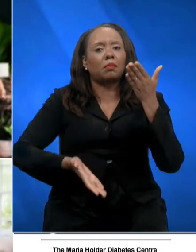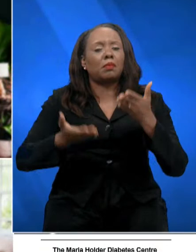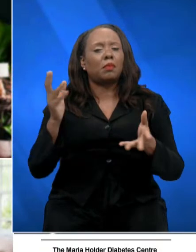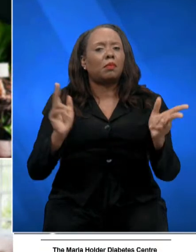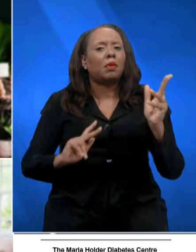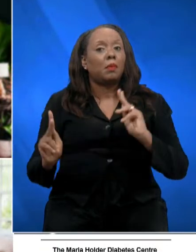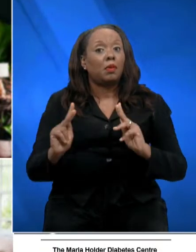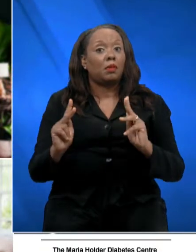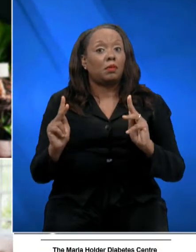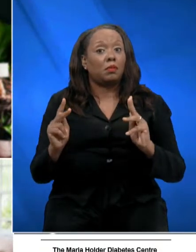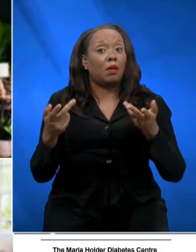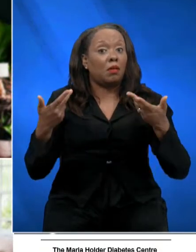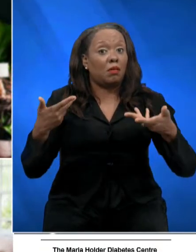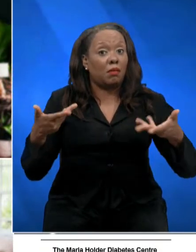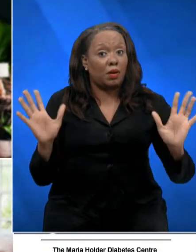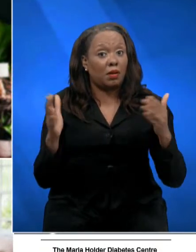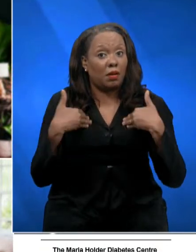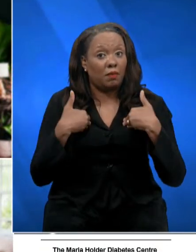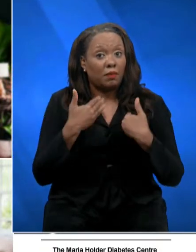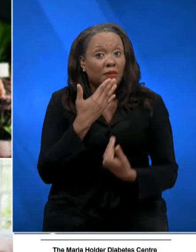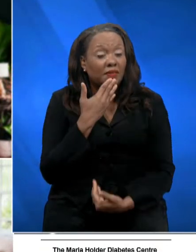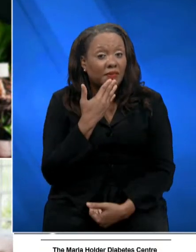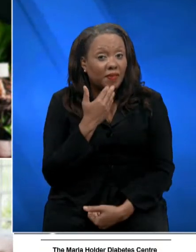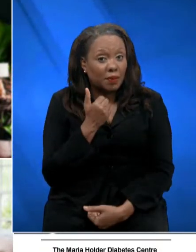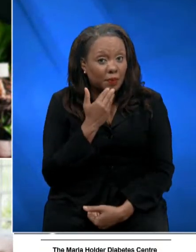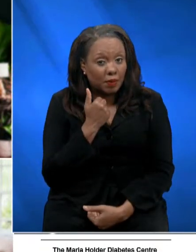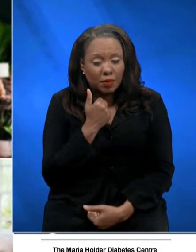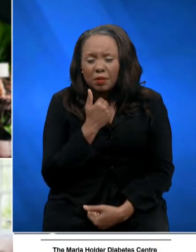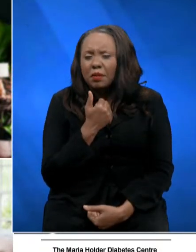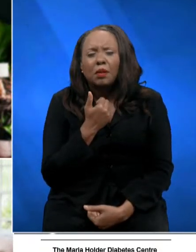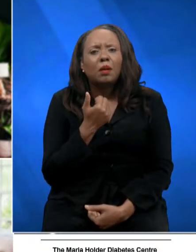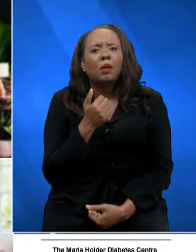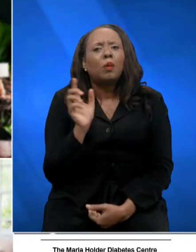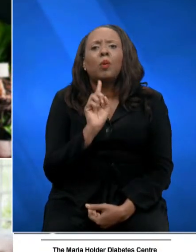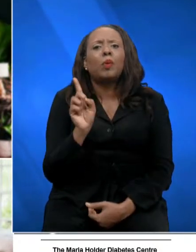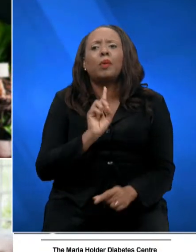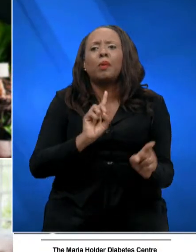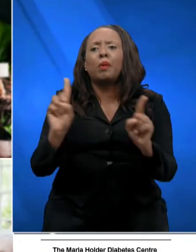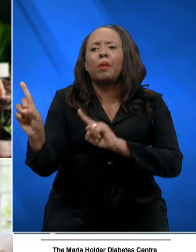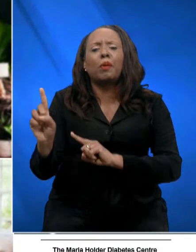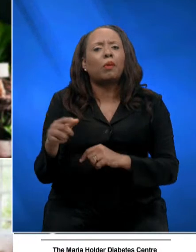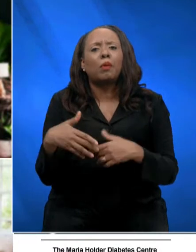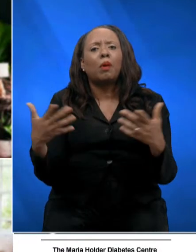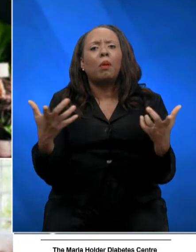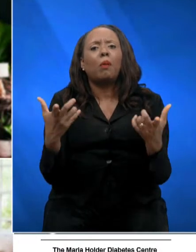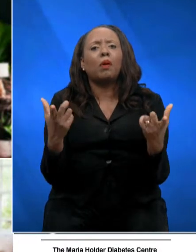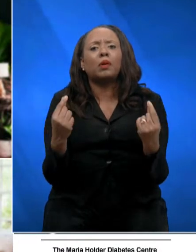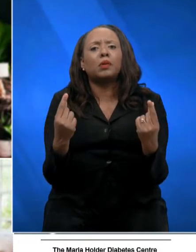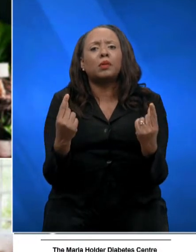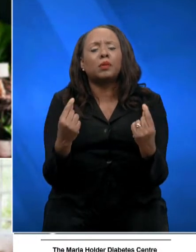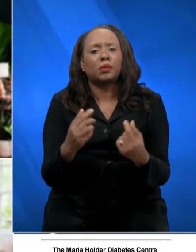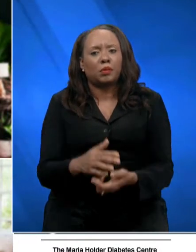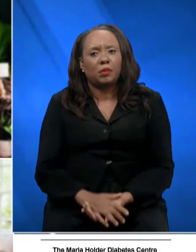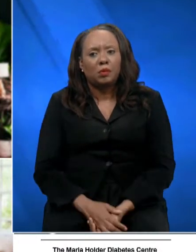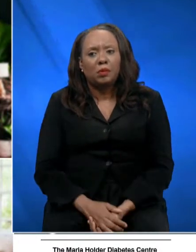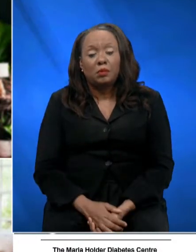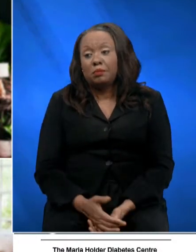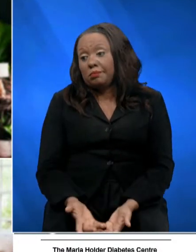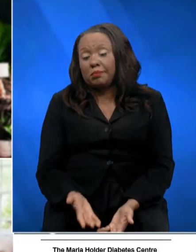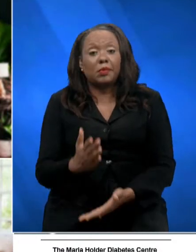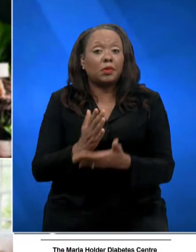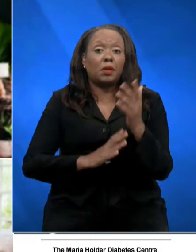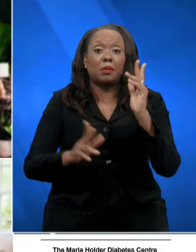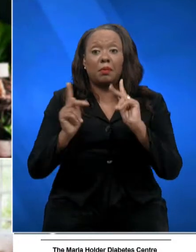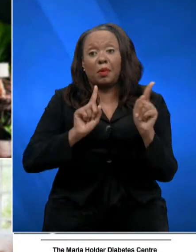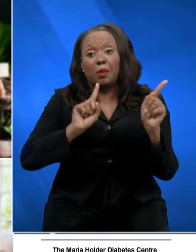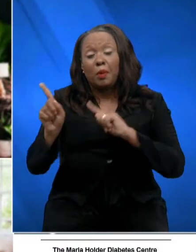know where we can go to get the assistance that is necessary, other than just going to your private doctor, because many of